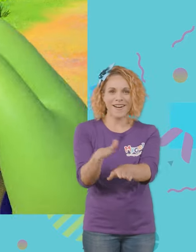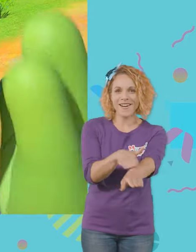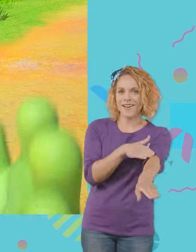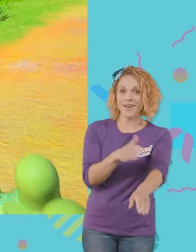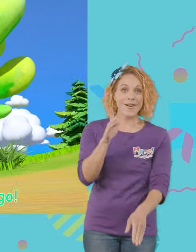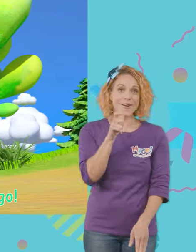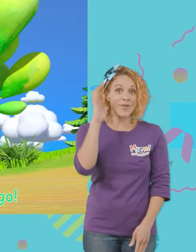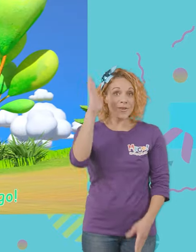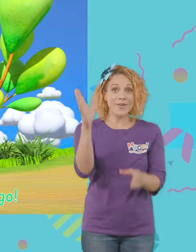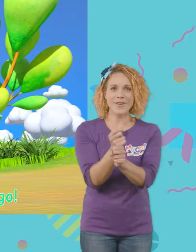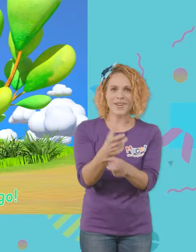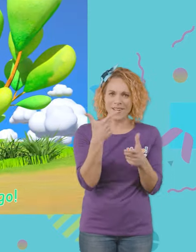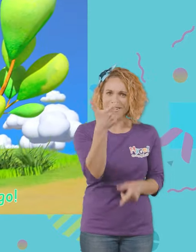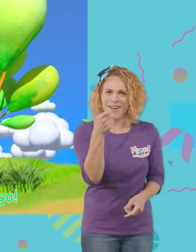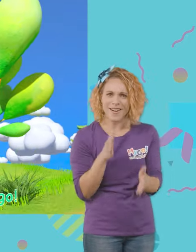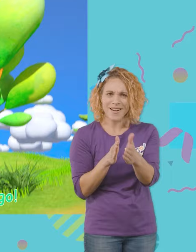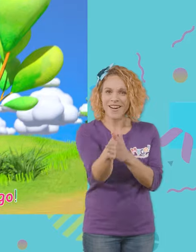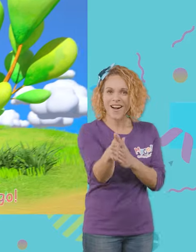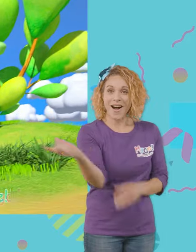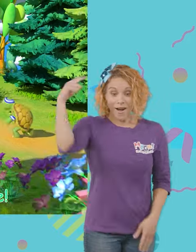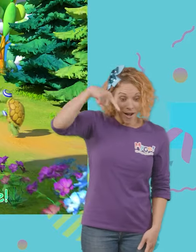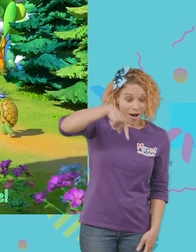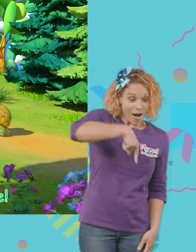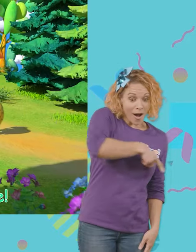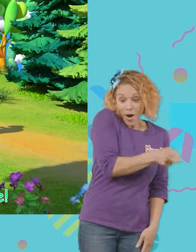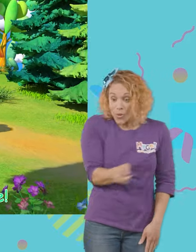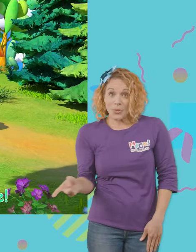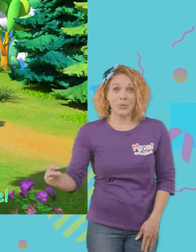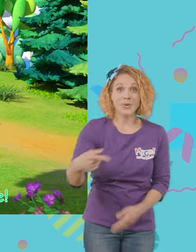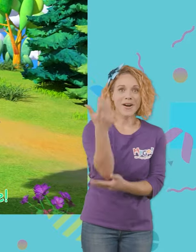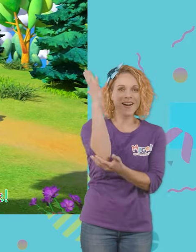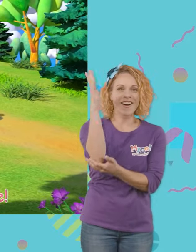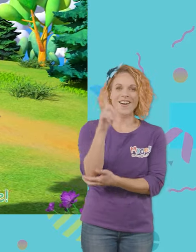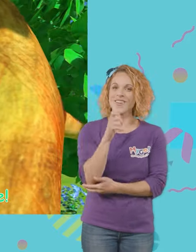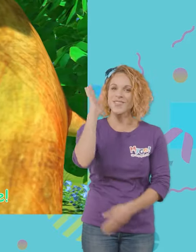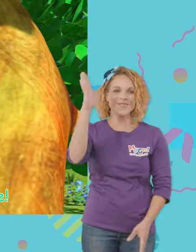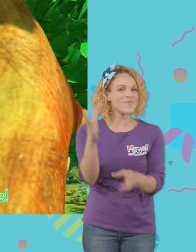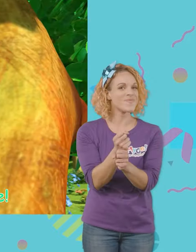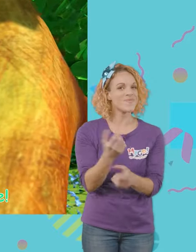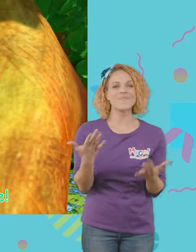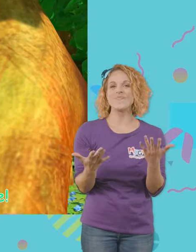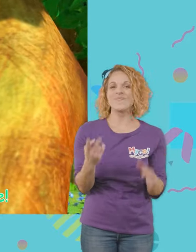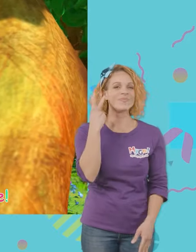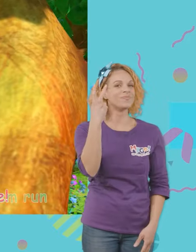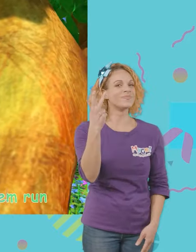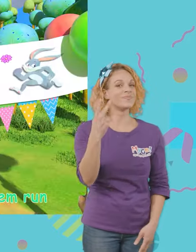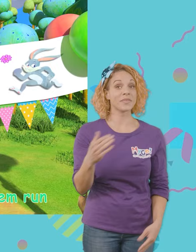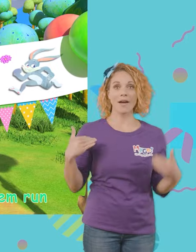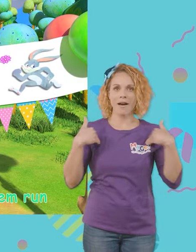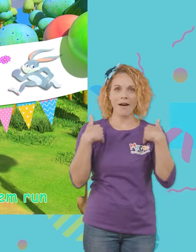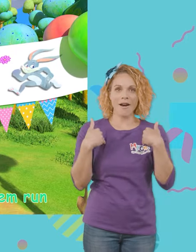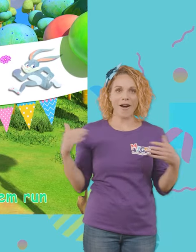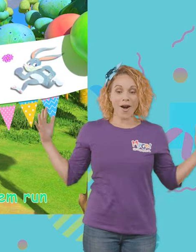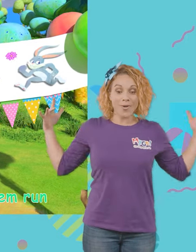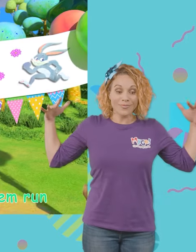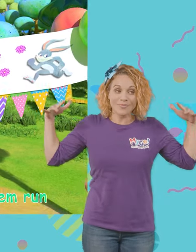fast and slow, who will win? Let's watch them go Down the road, around the tree, who will win? Just wait and see All